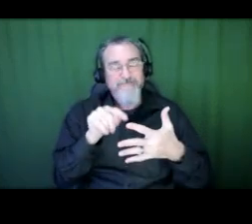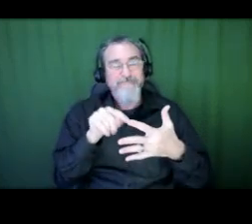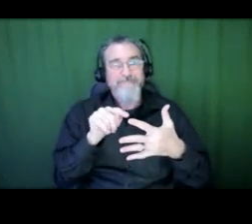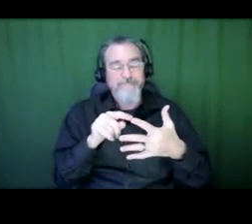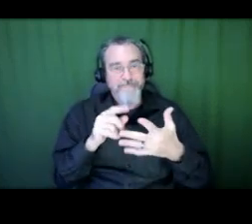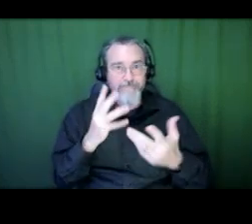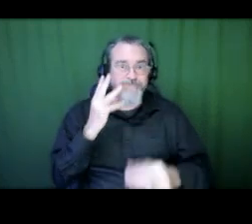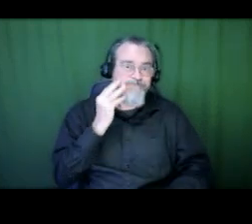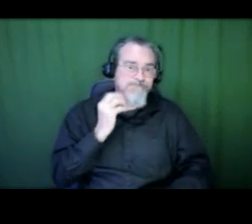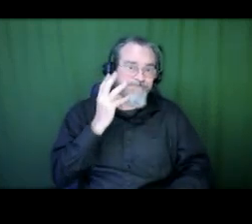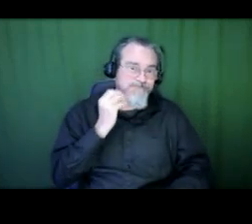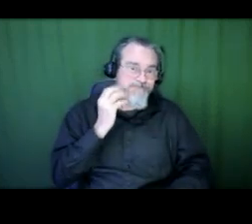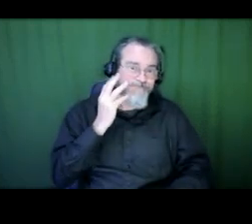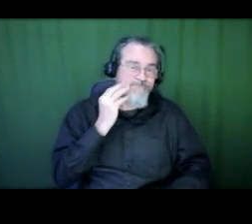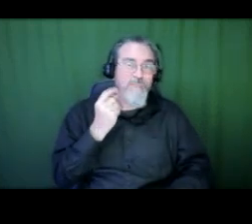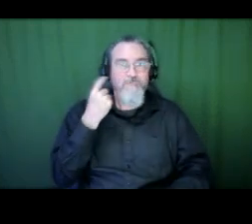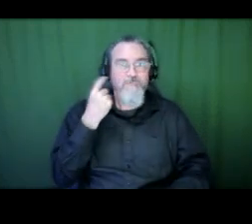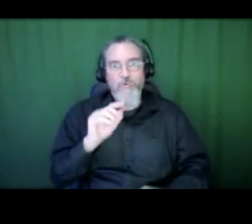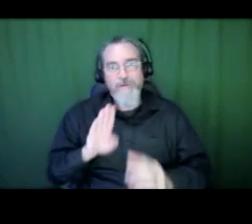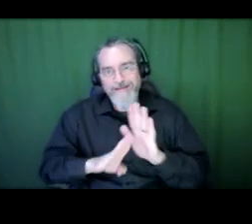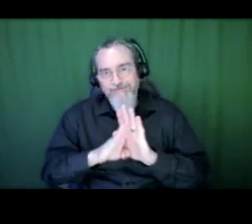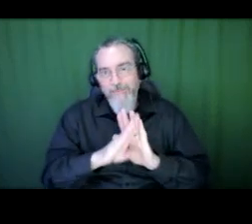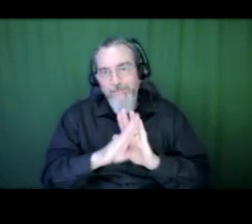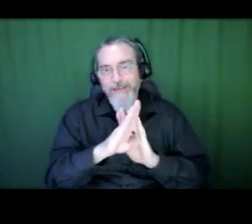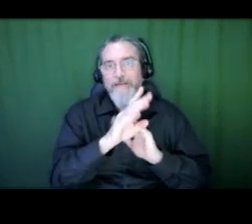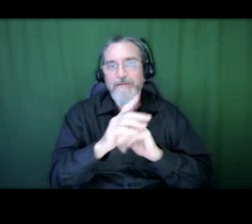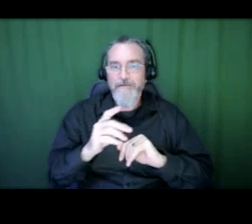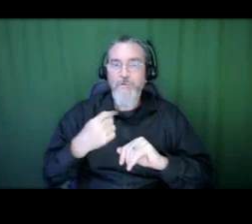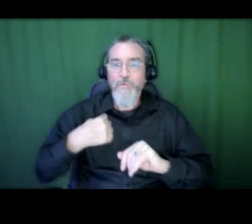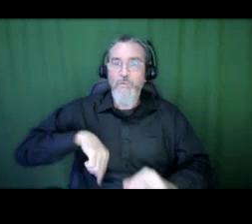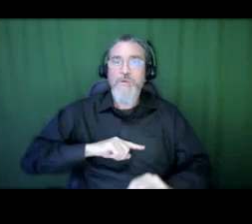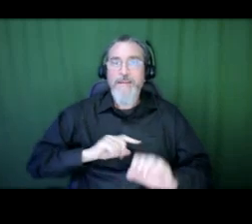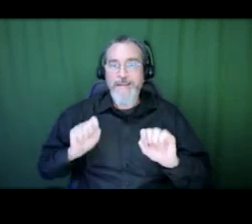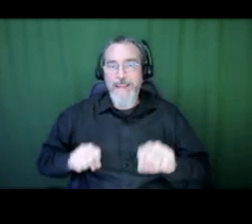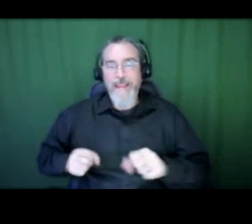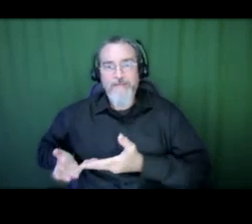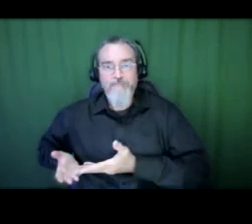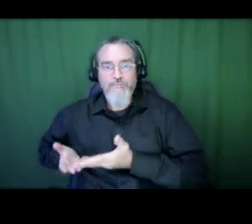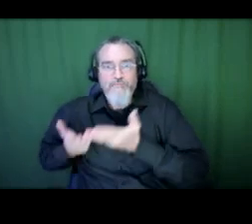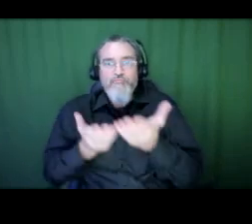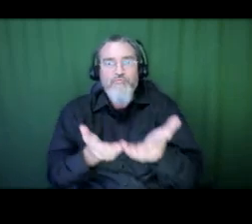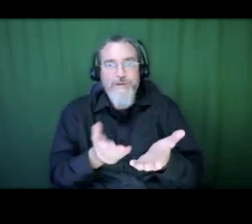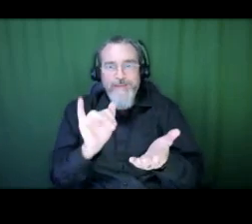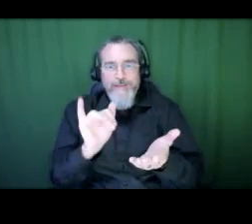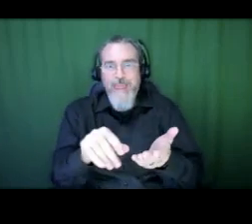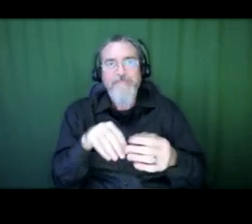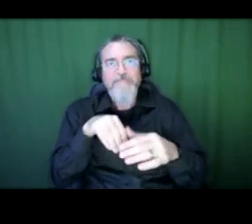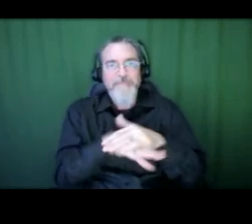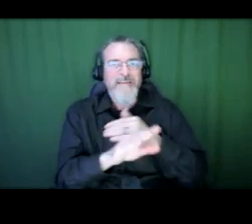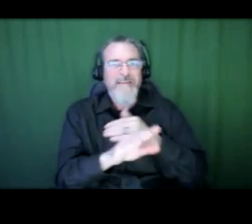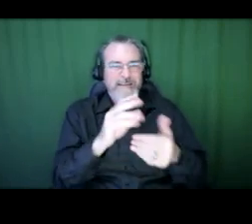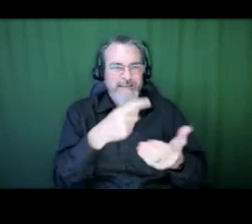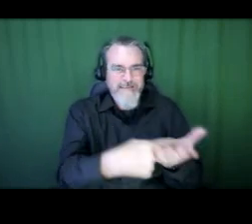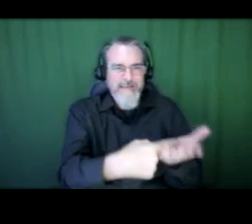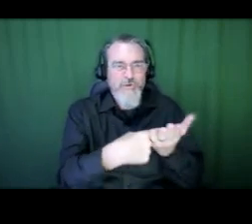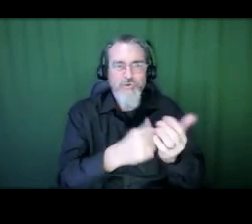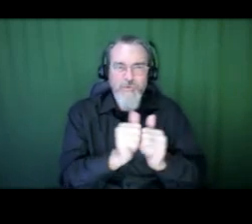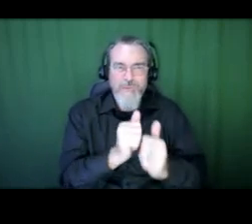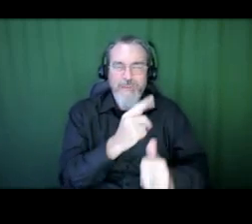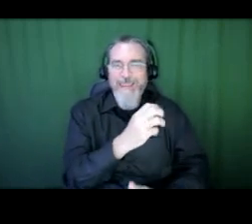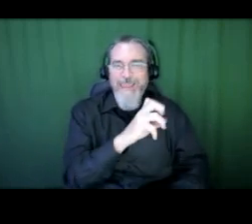developing, and we'll bring this idea into discussions with them, I think. The idea